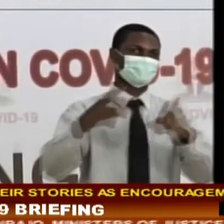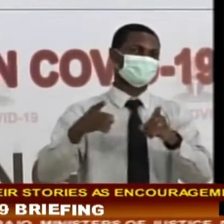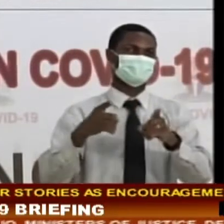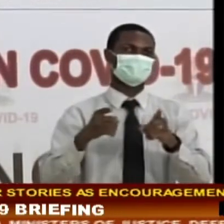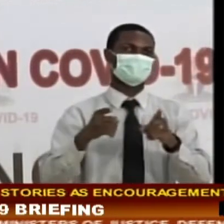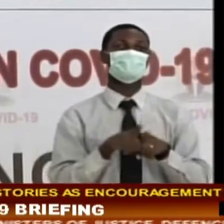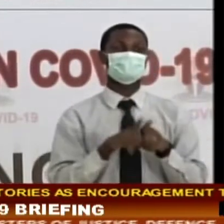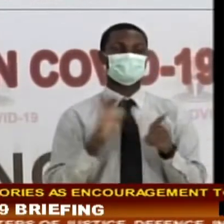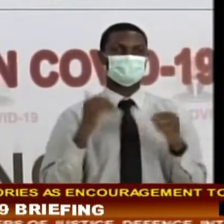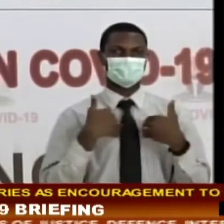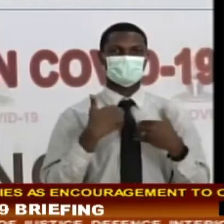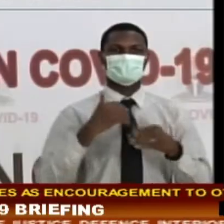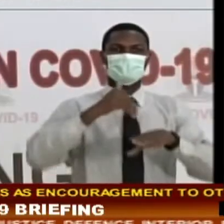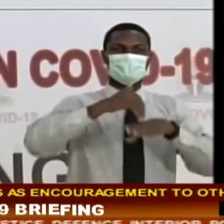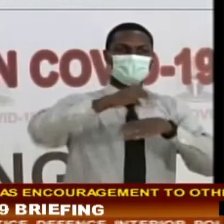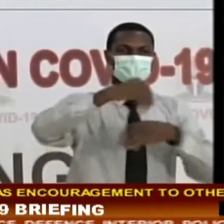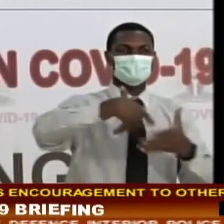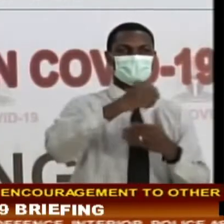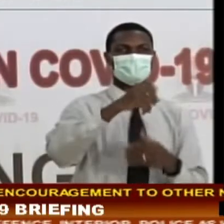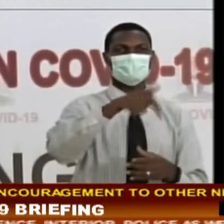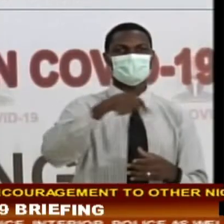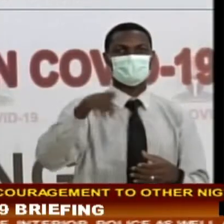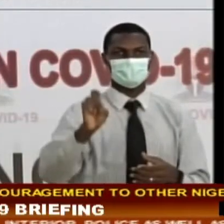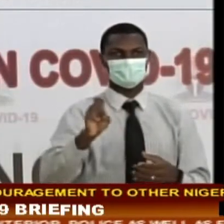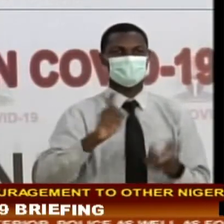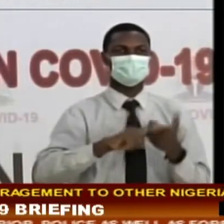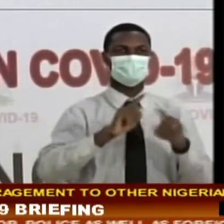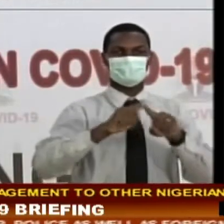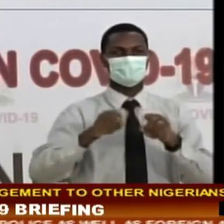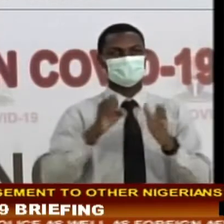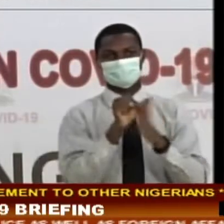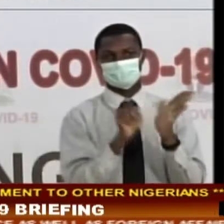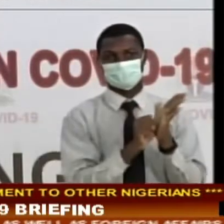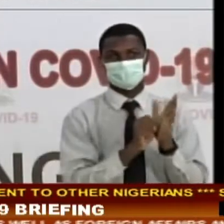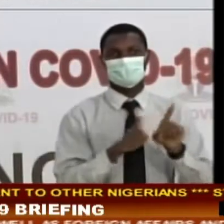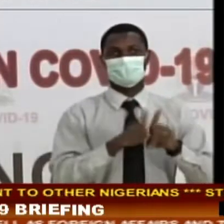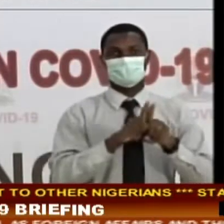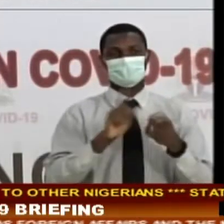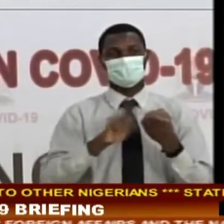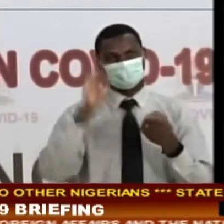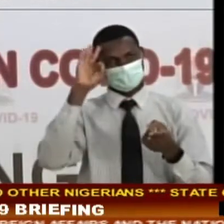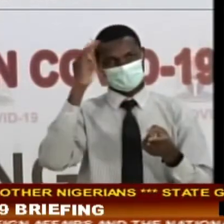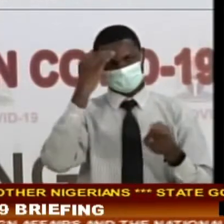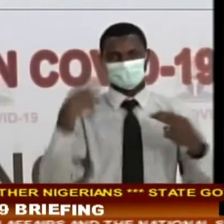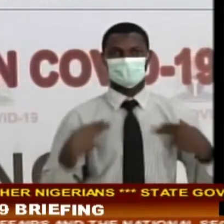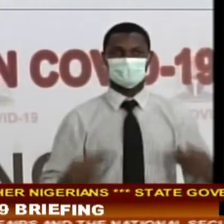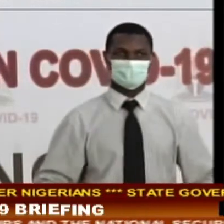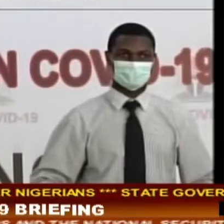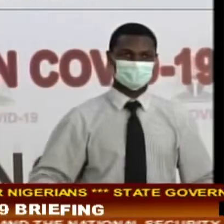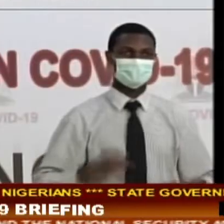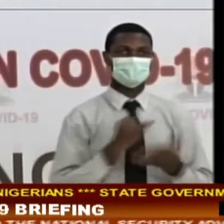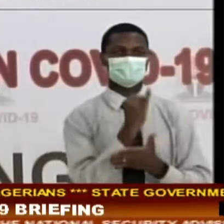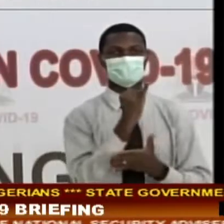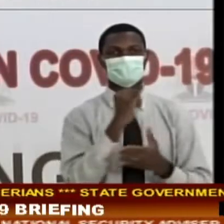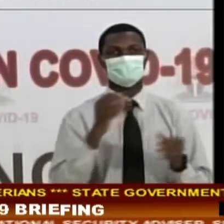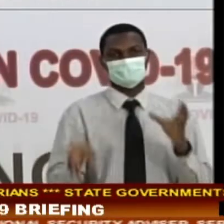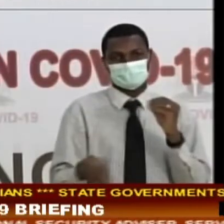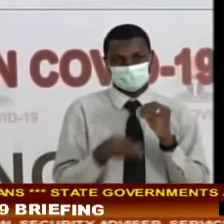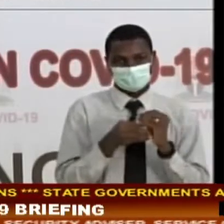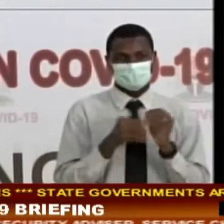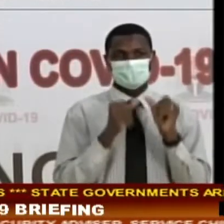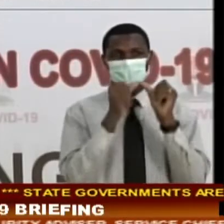personal protective equipment and other supplies to the states and to federal health institutions and in addition